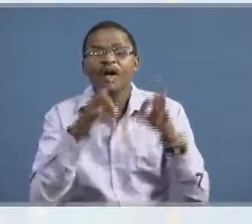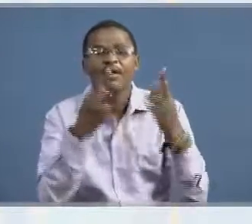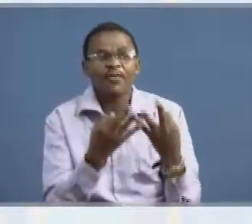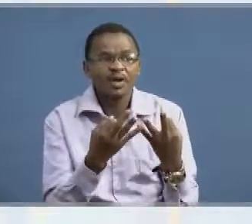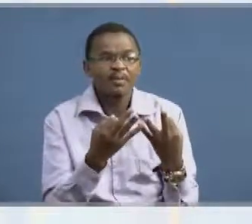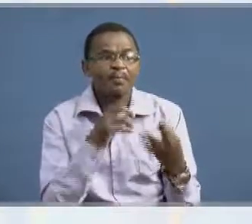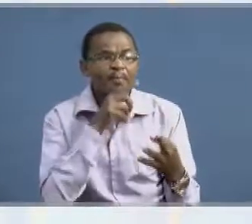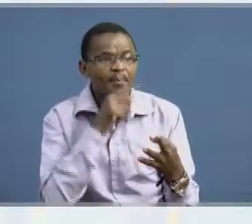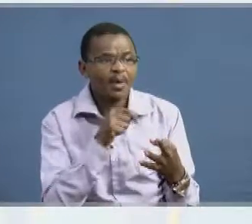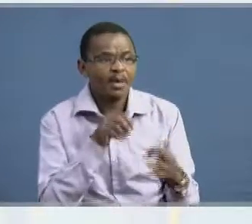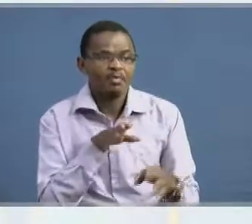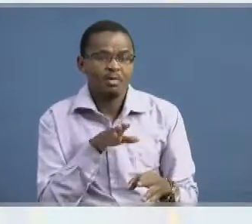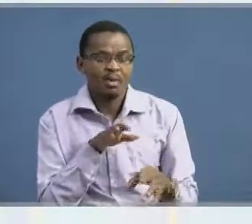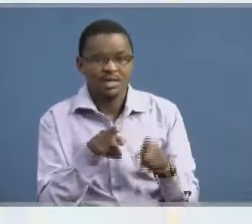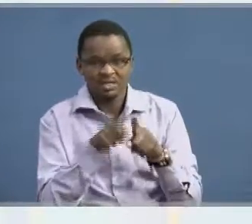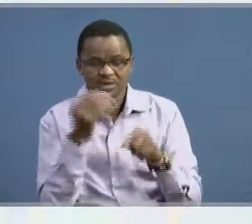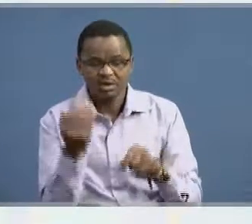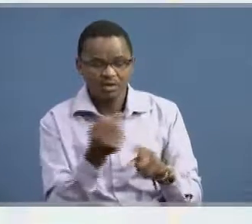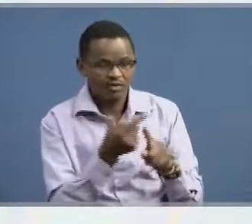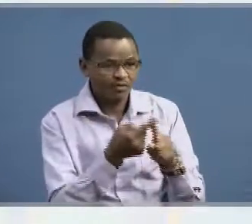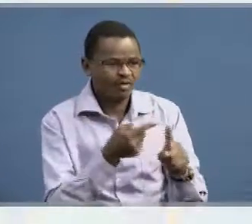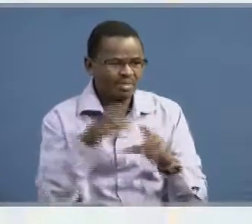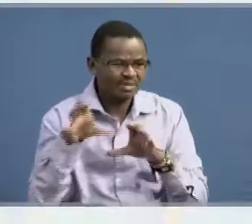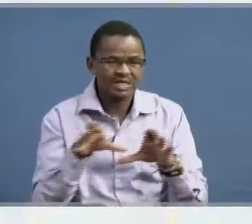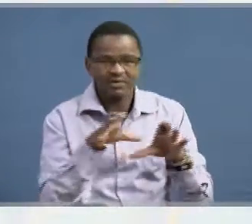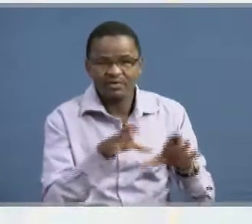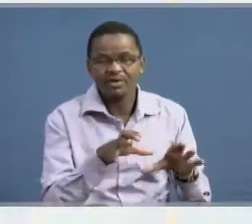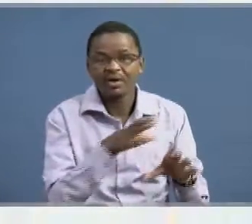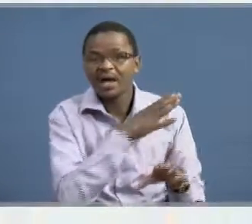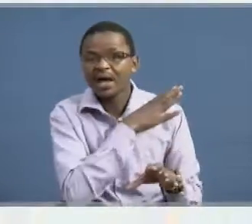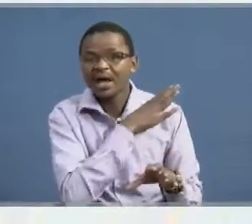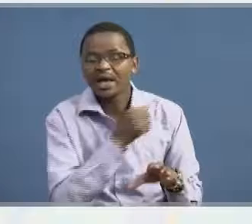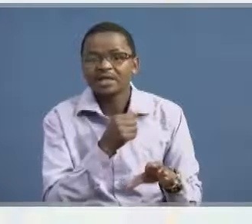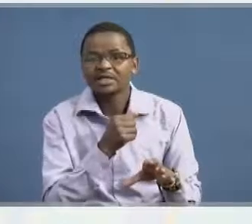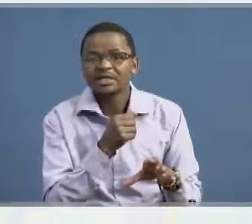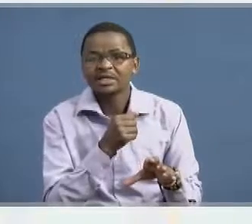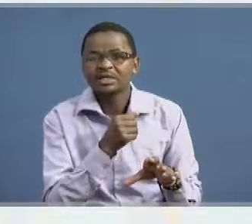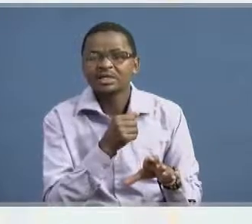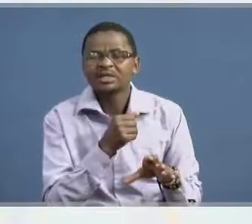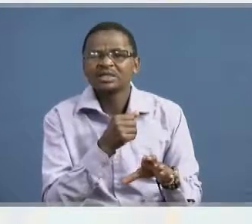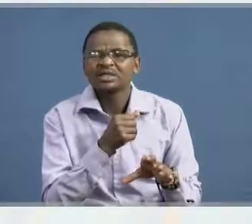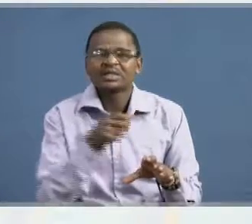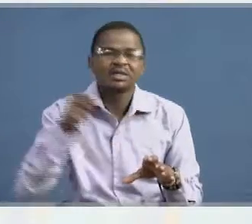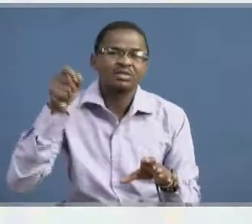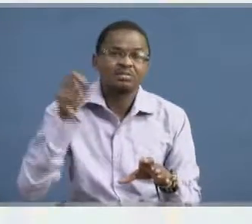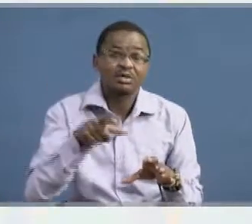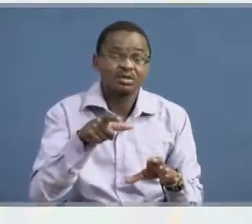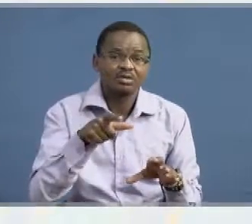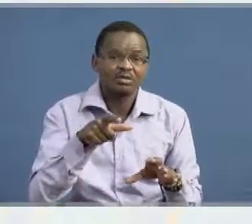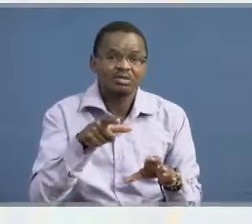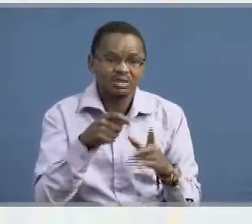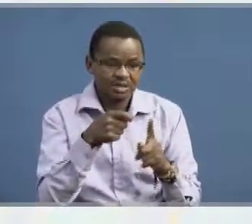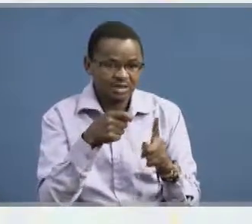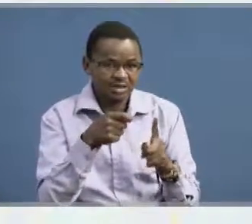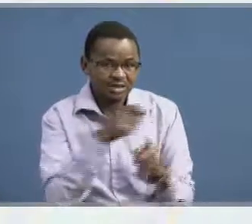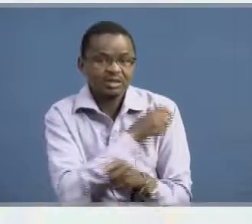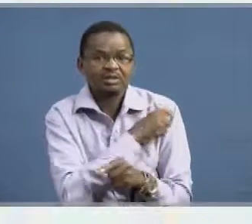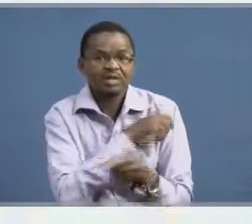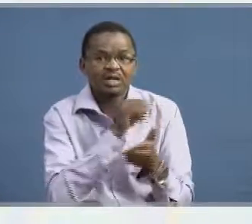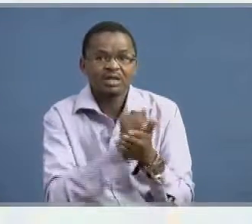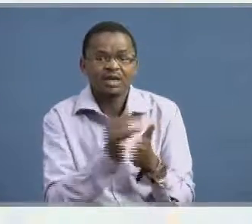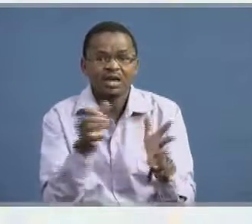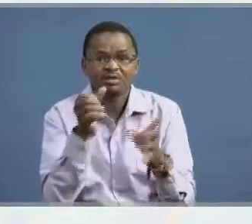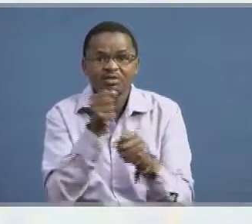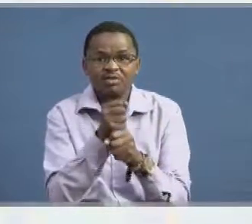men, women and children from the suffering and costly treatments that have been associated